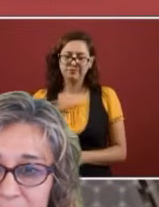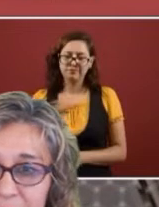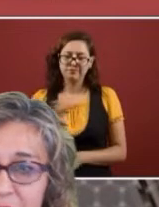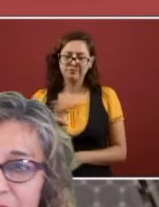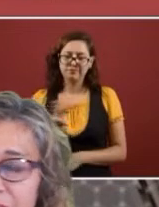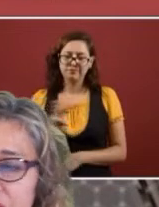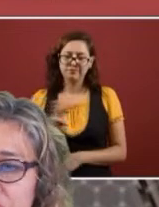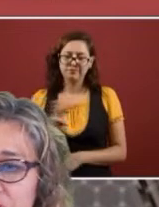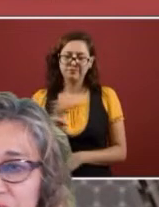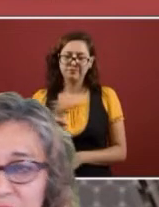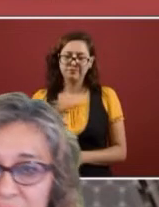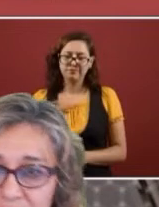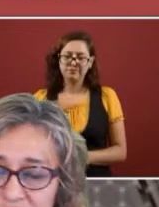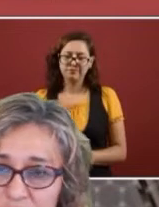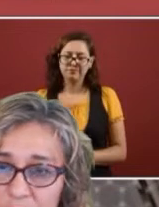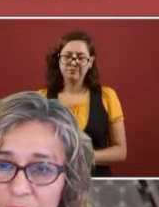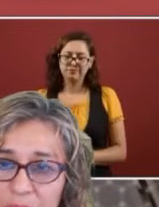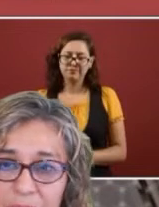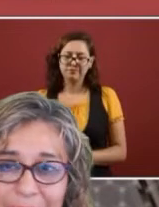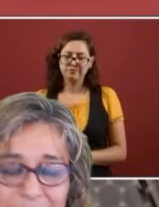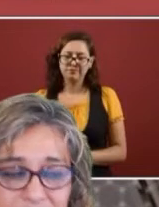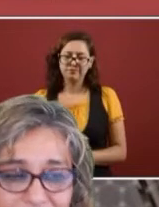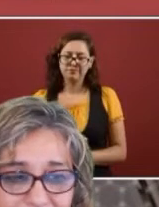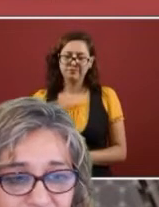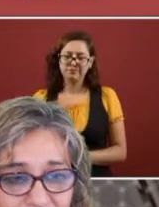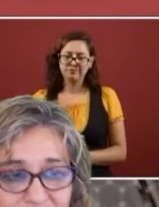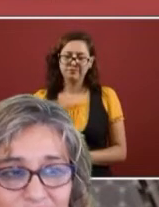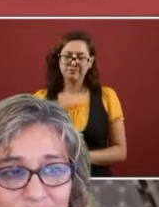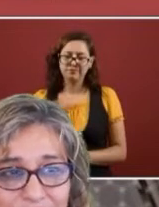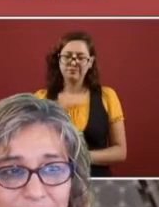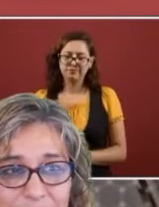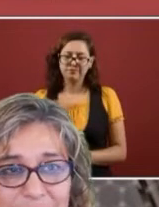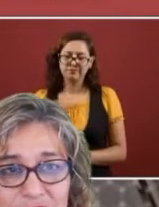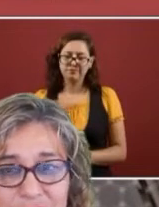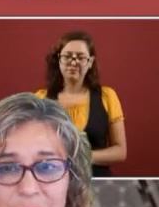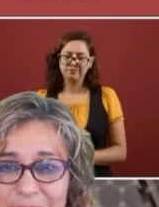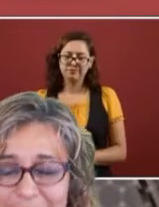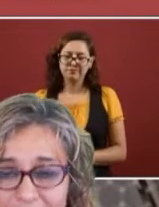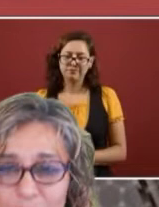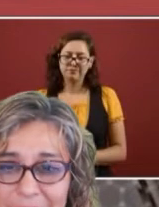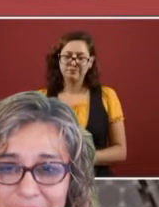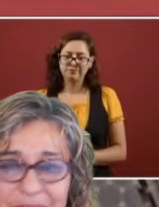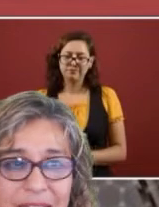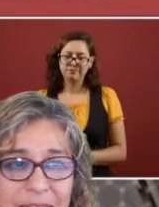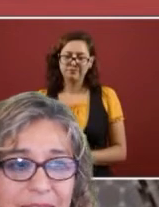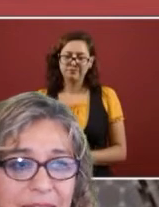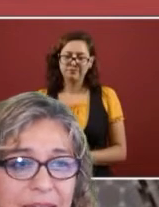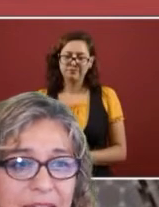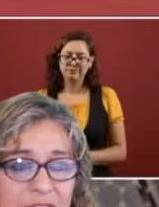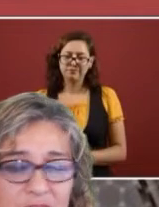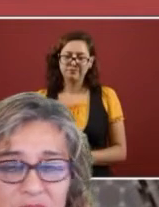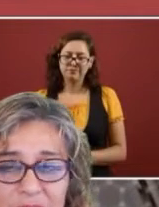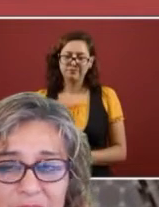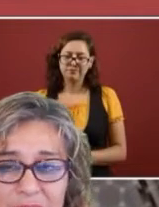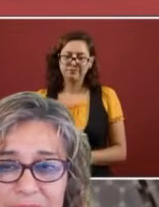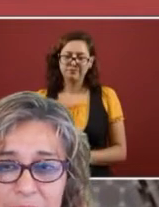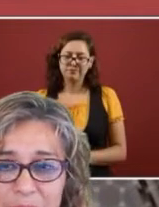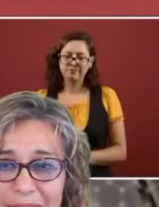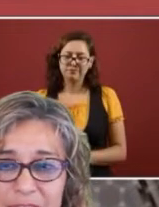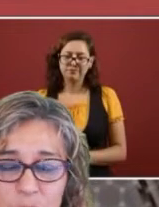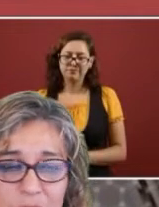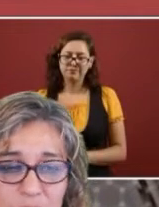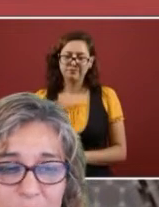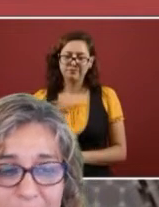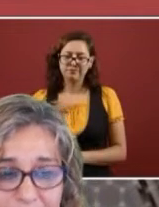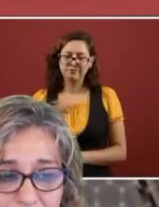about internal, you know, accusations or information, but now we have it. So now it